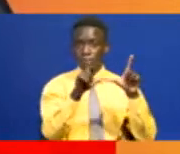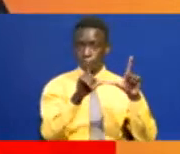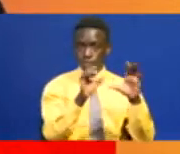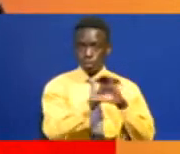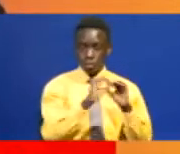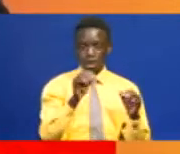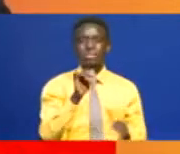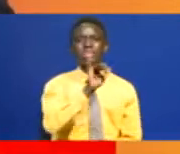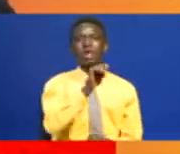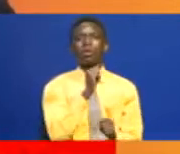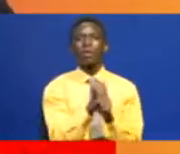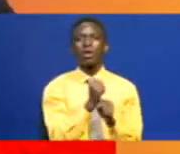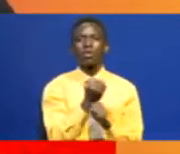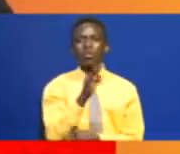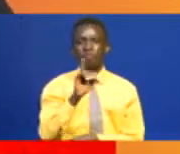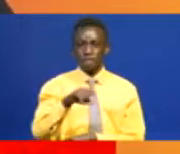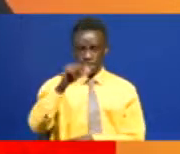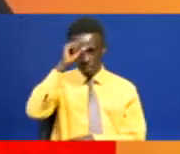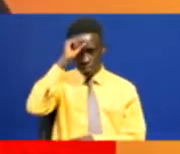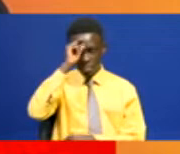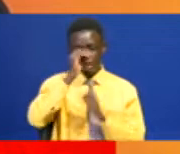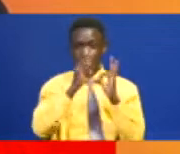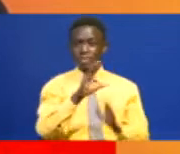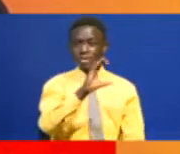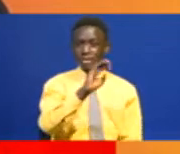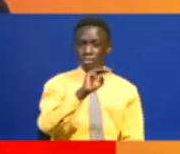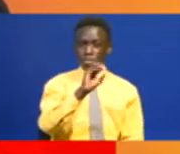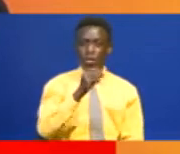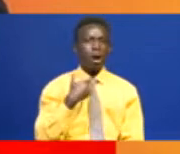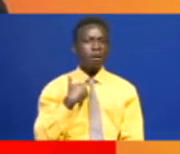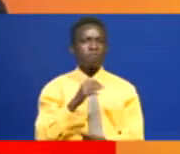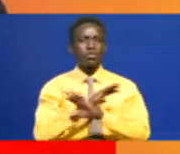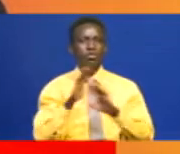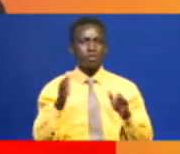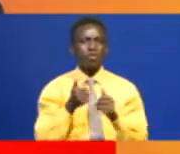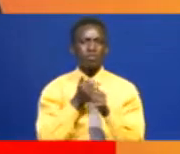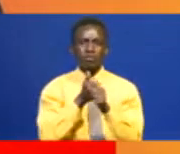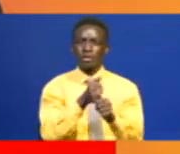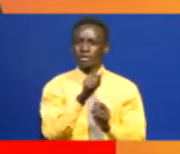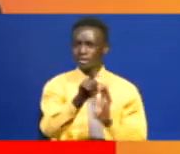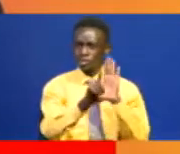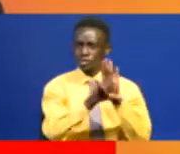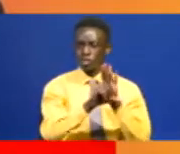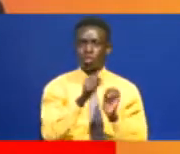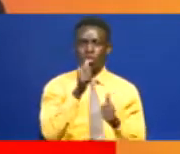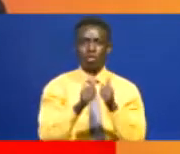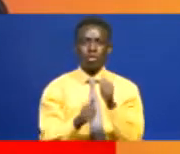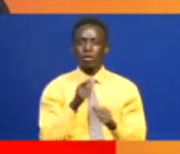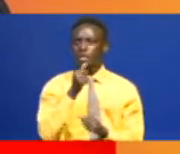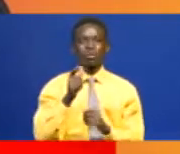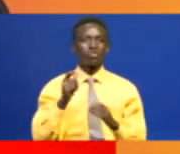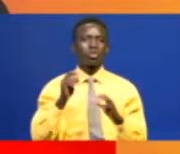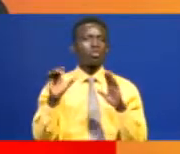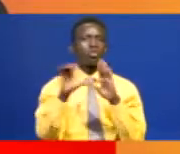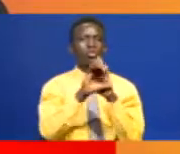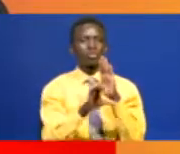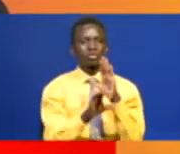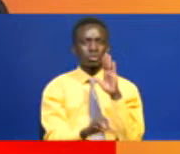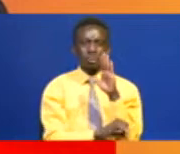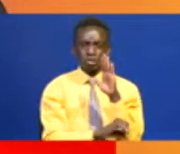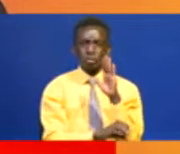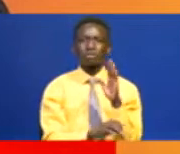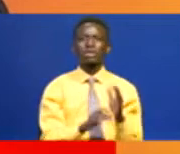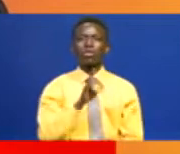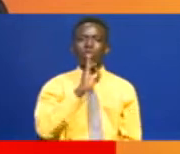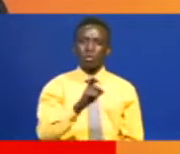government, if the CMOs do not have enforcement of the law, which is even a constitutional imperative that is supposed to be enforced by the